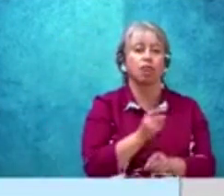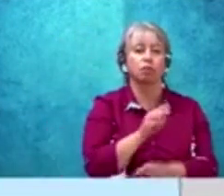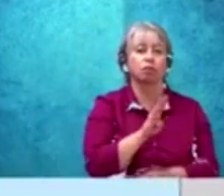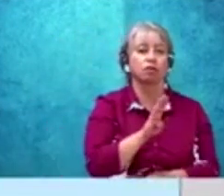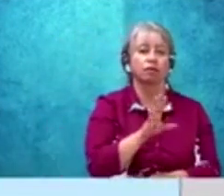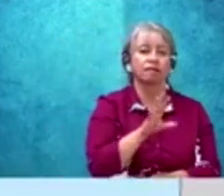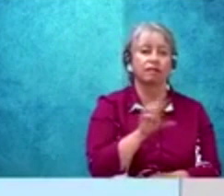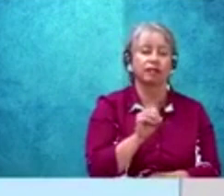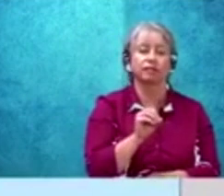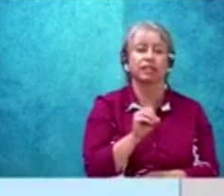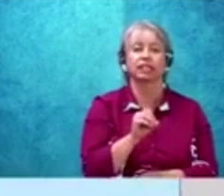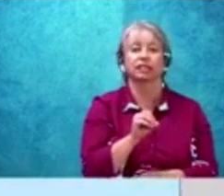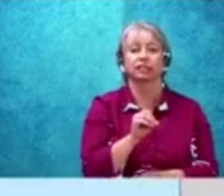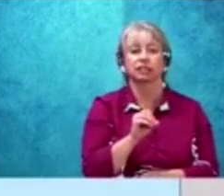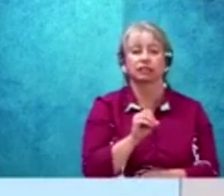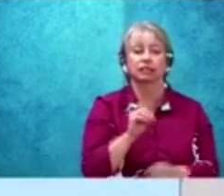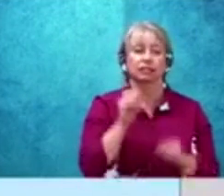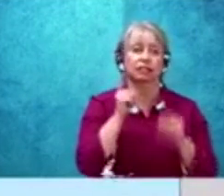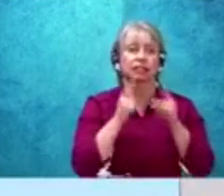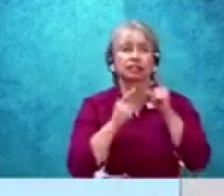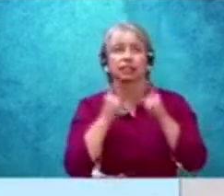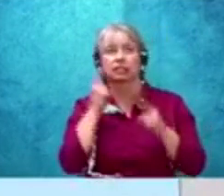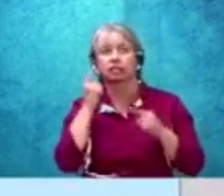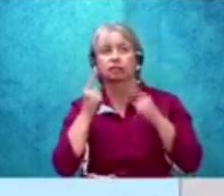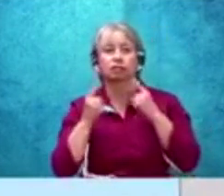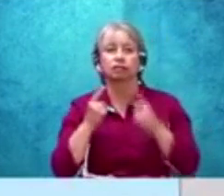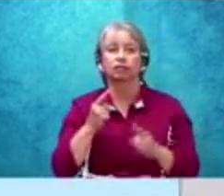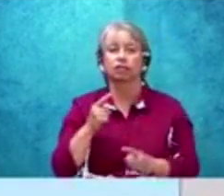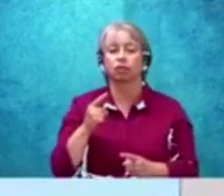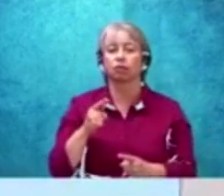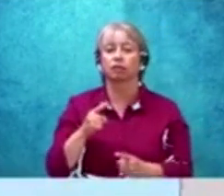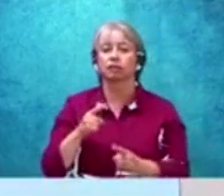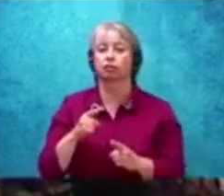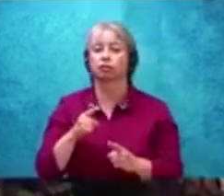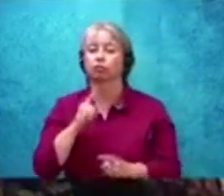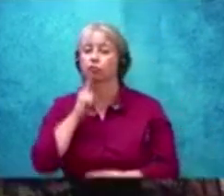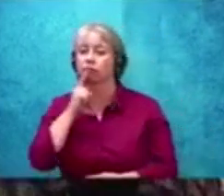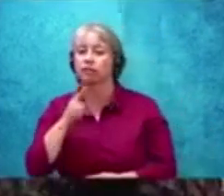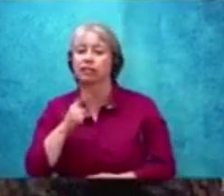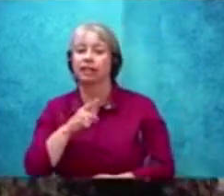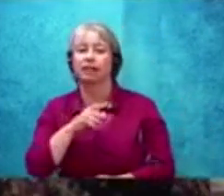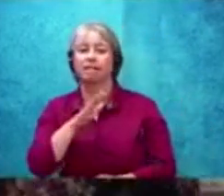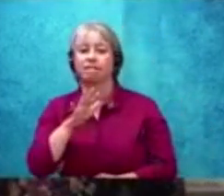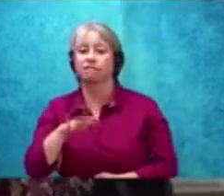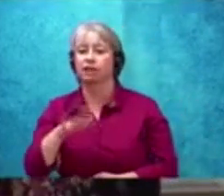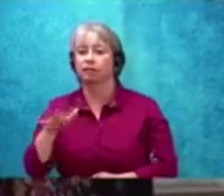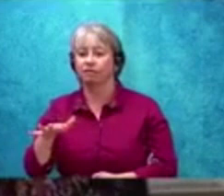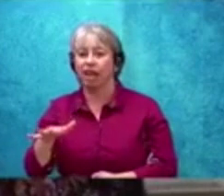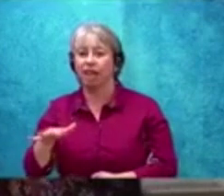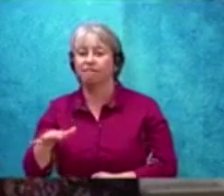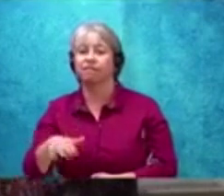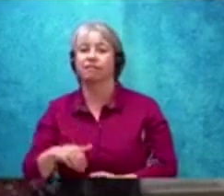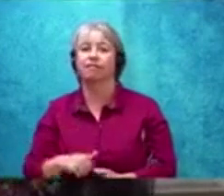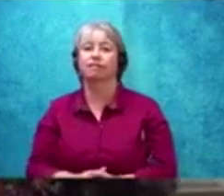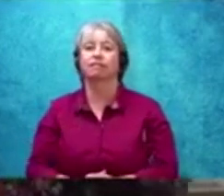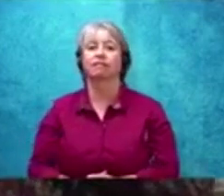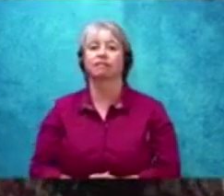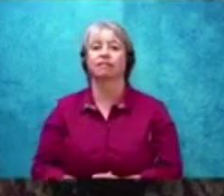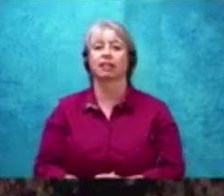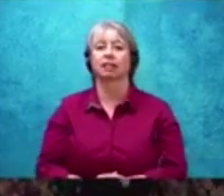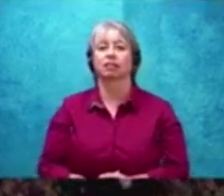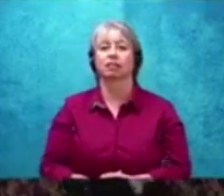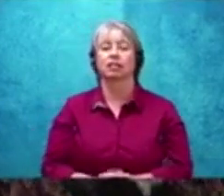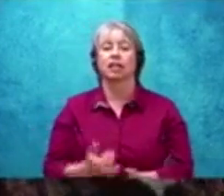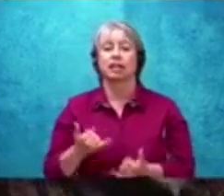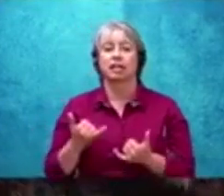it back one. So it's actually 55. Okay? Now I need to take the